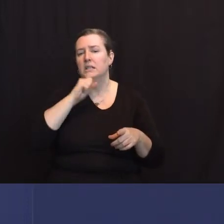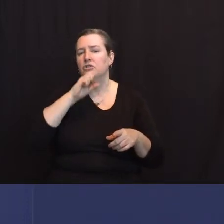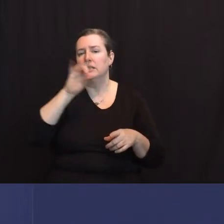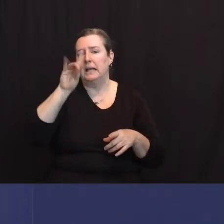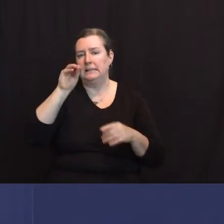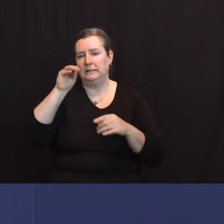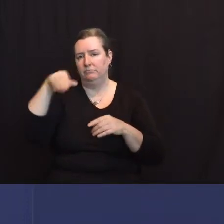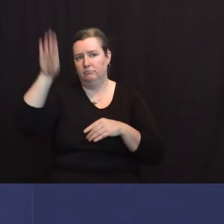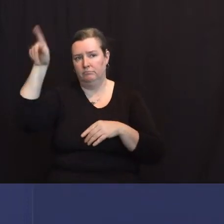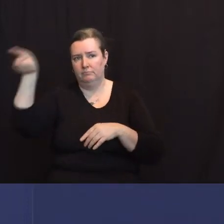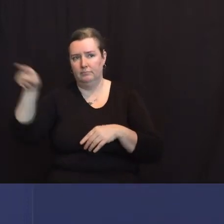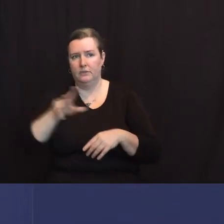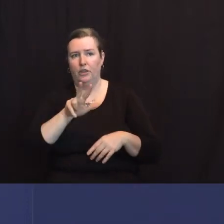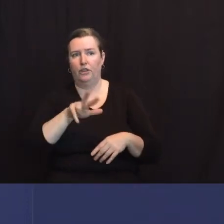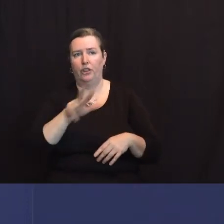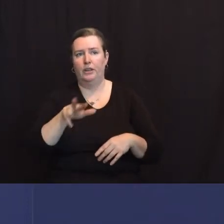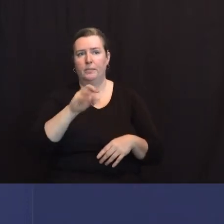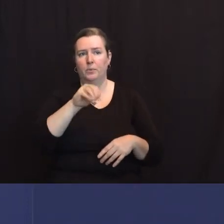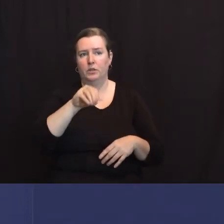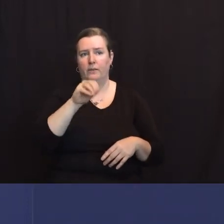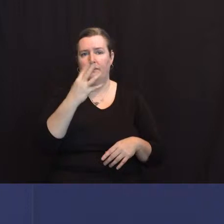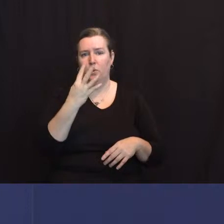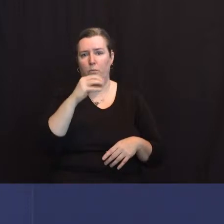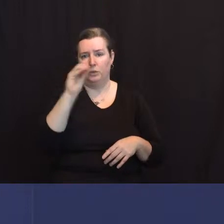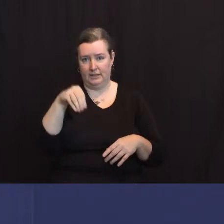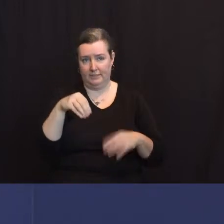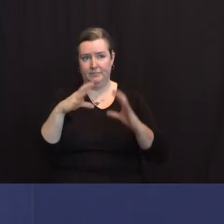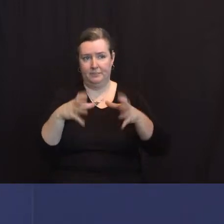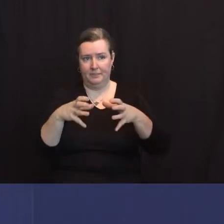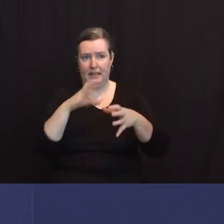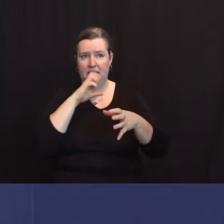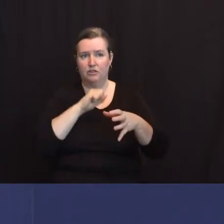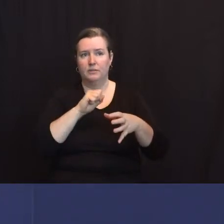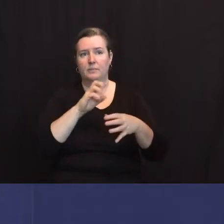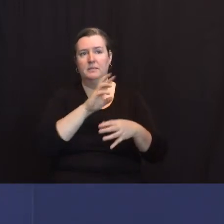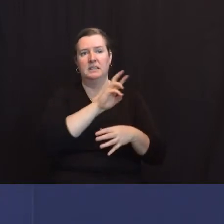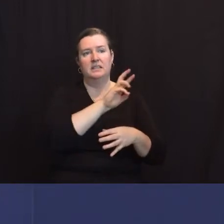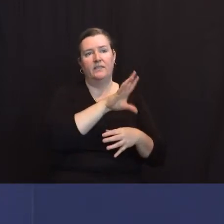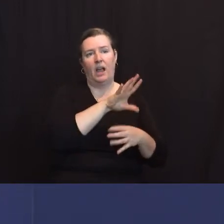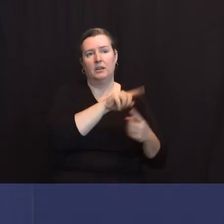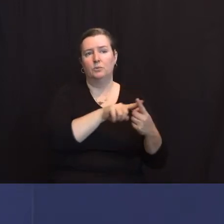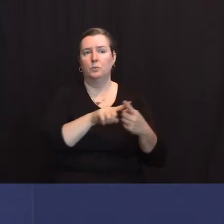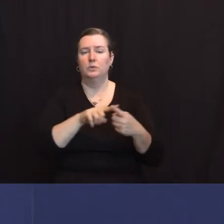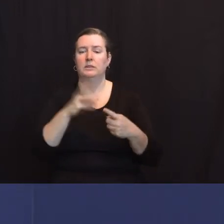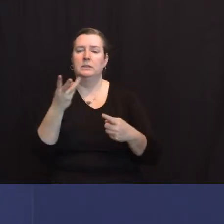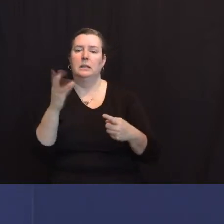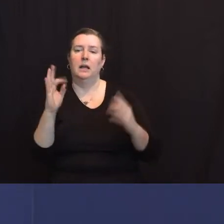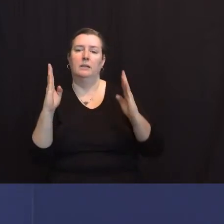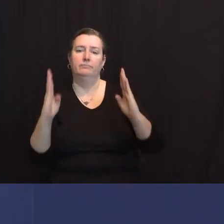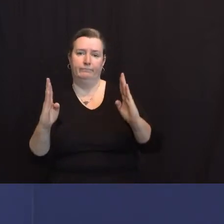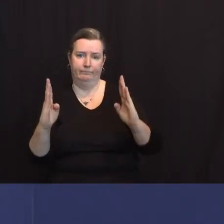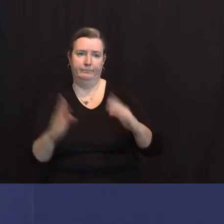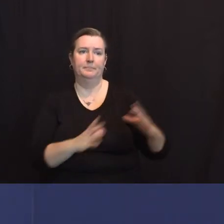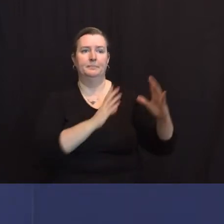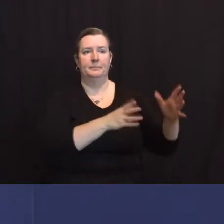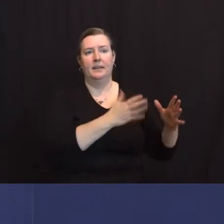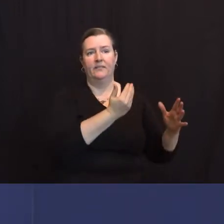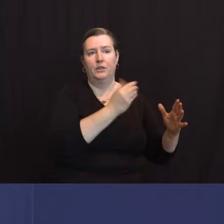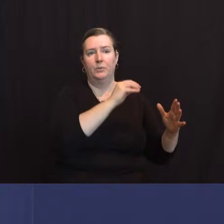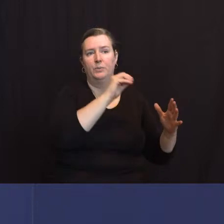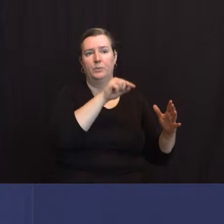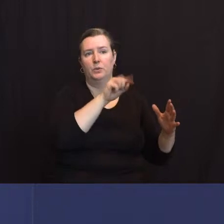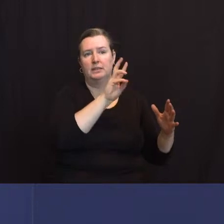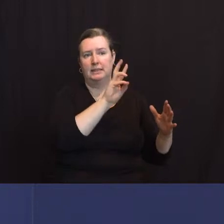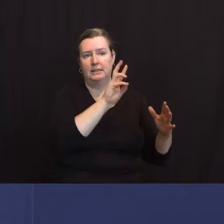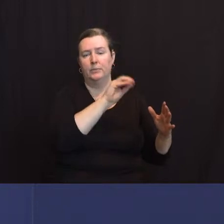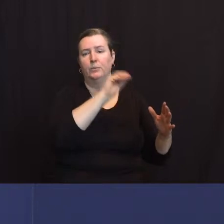33.4% in the age group of 65 to 79, and 15.6% in the age group of 50 to